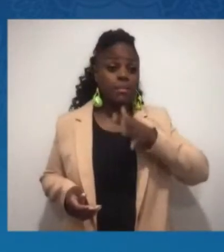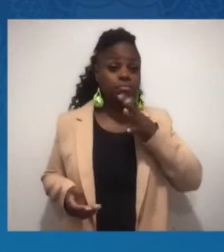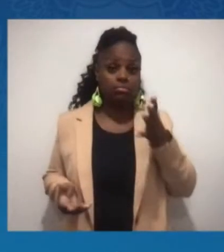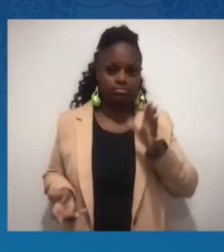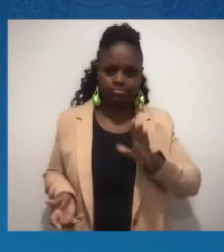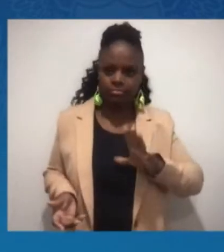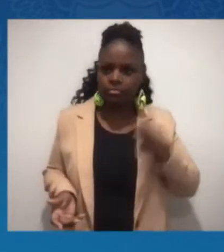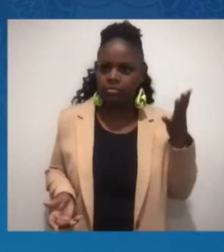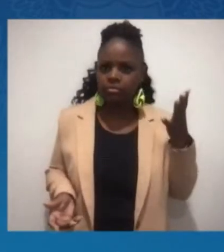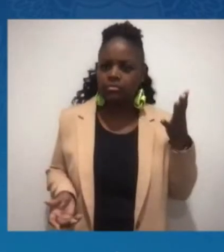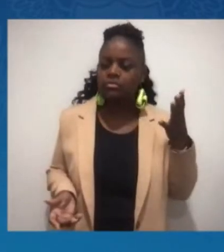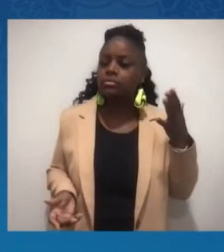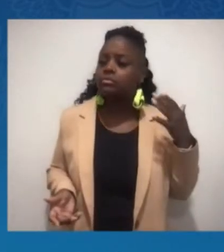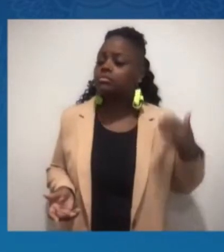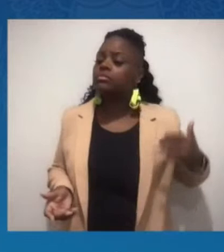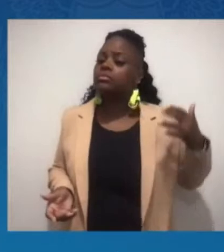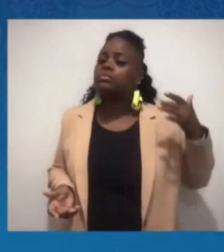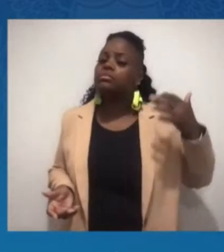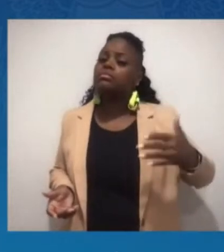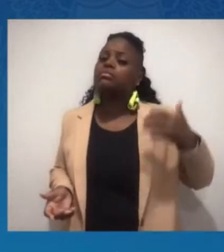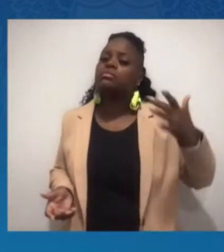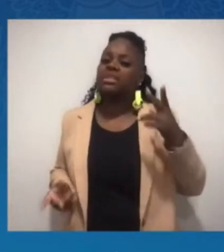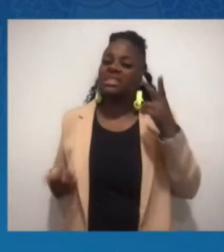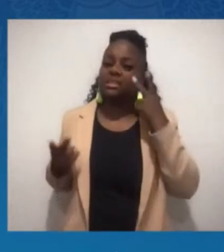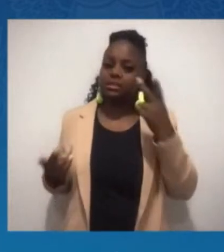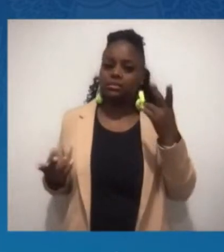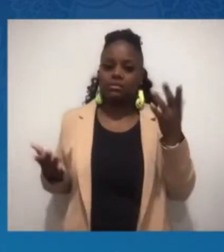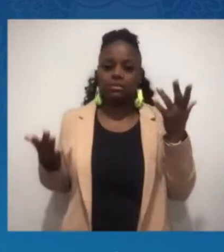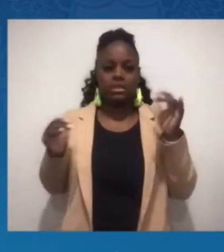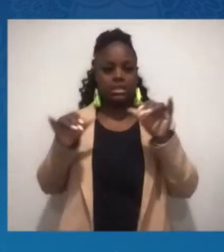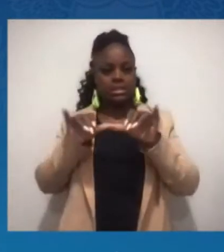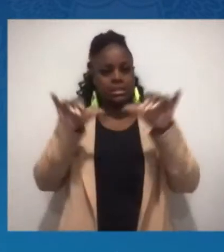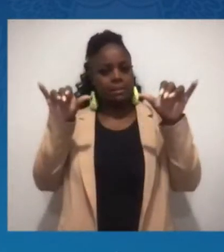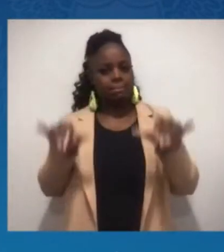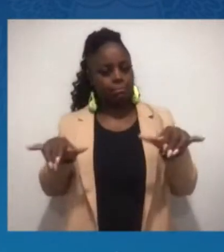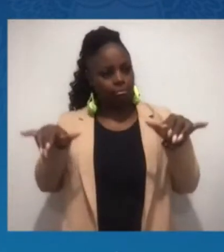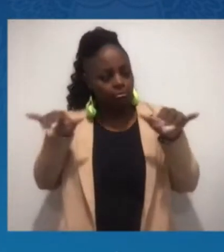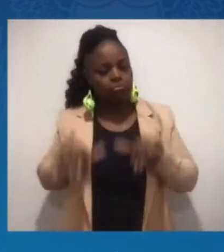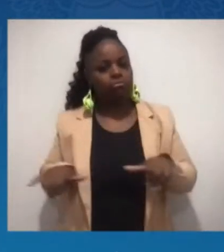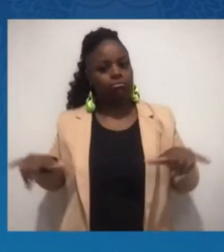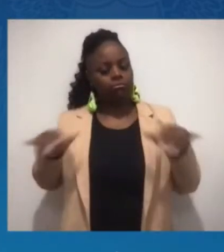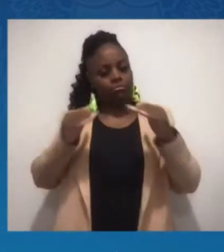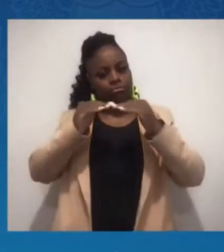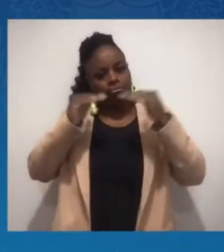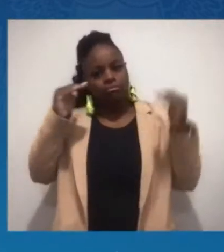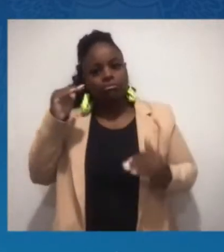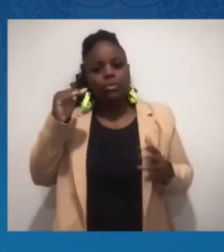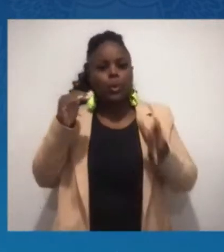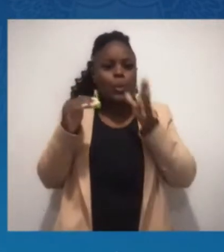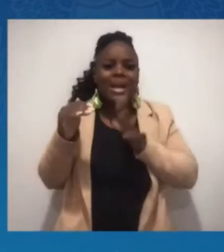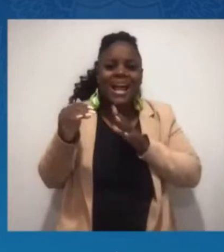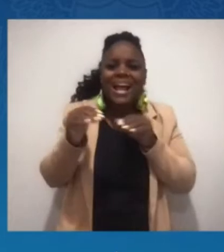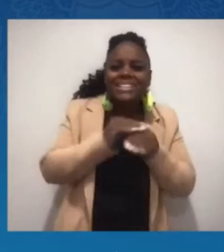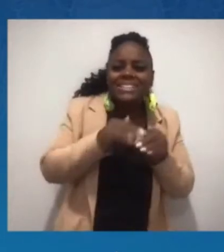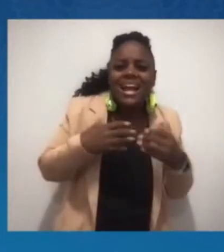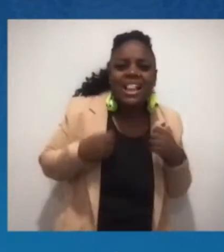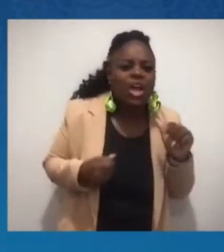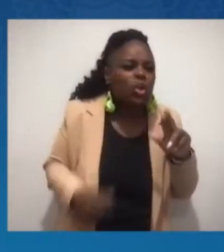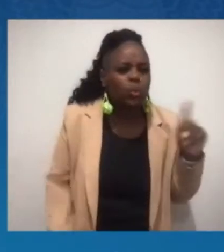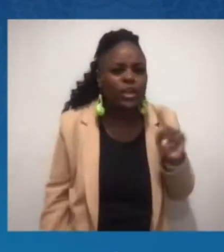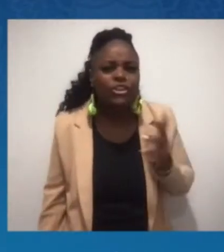the disparities in the system, about the need for women to have access to the care they need. And